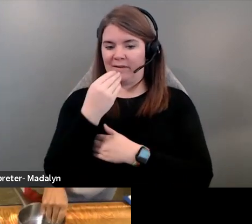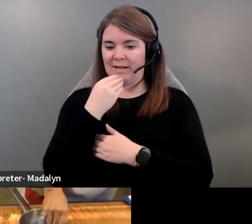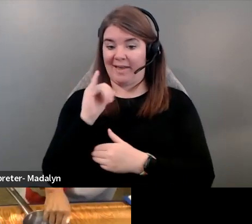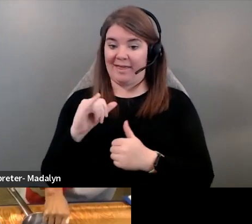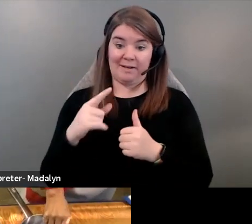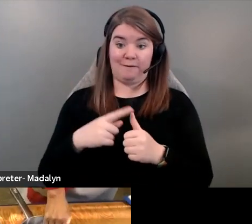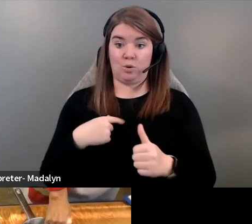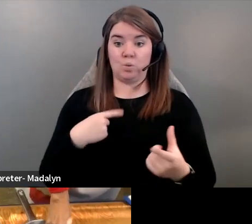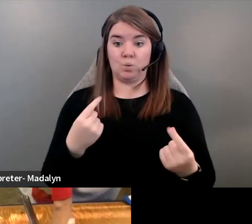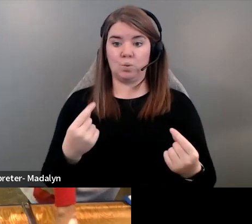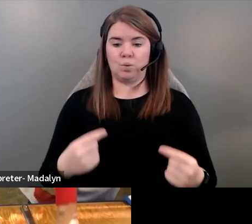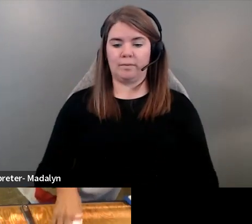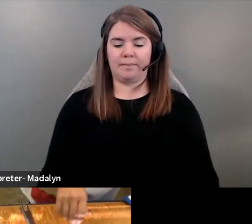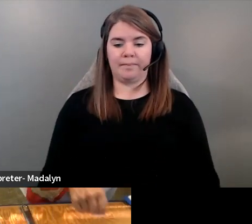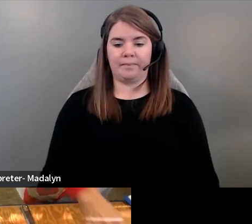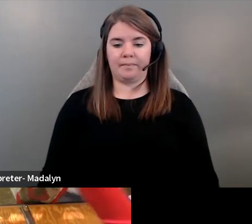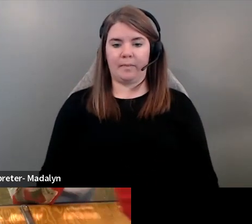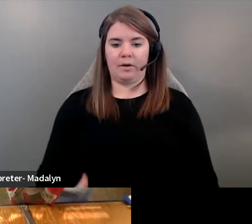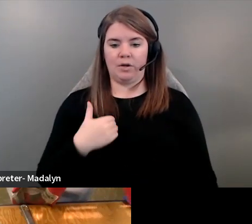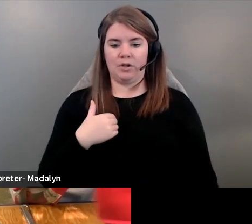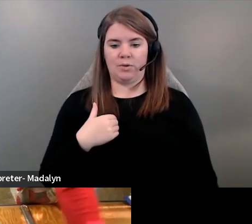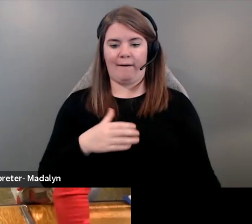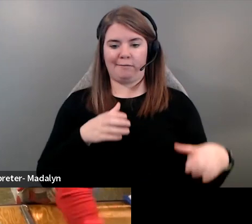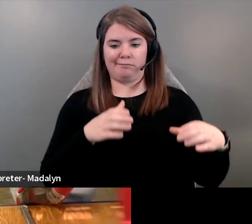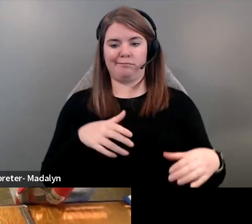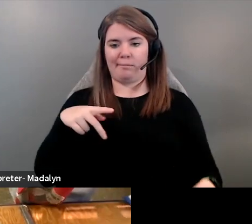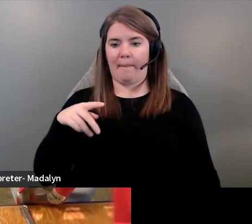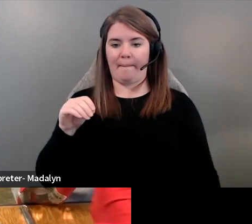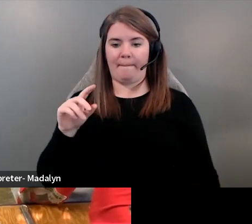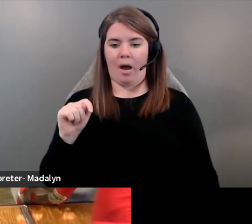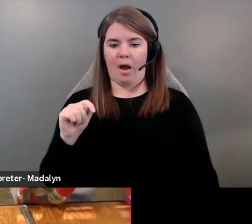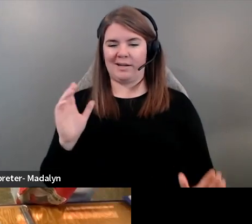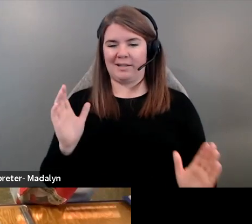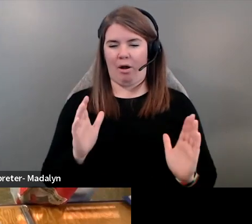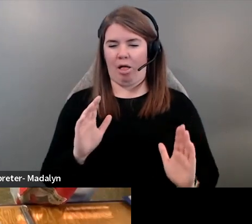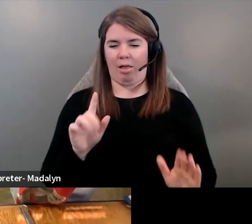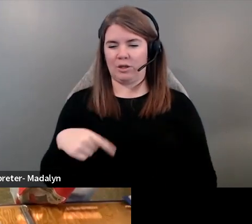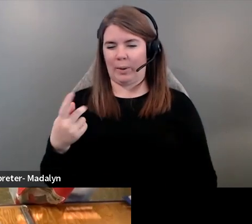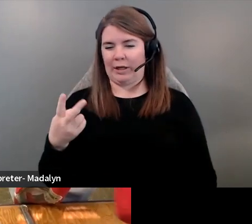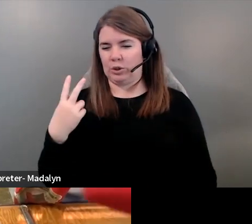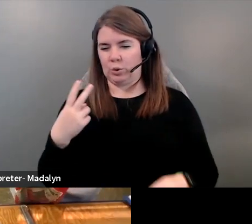do. So I've got my pot. It's not very big because it's only 2 eggs.